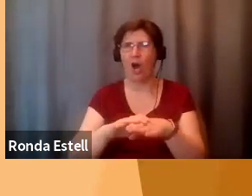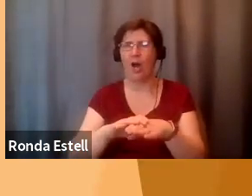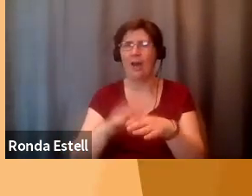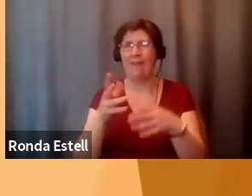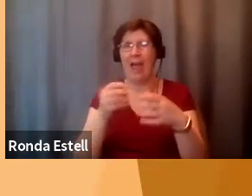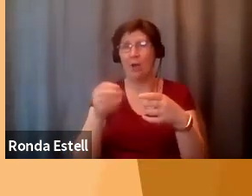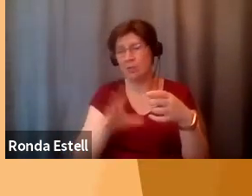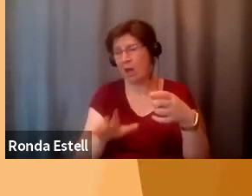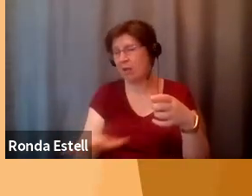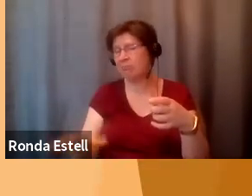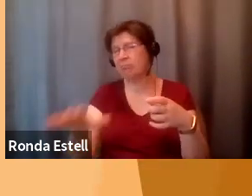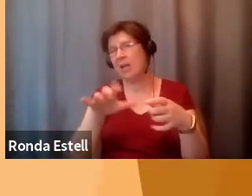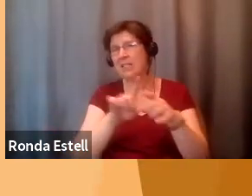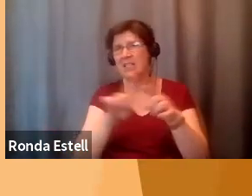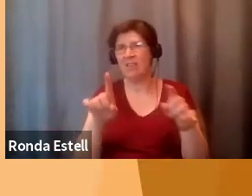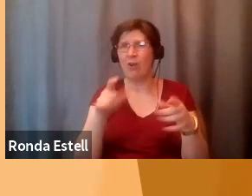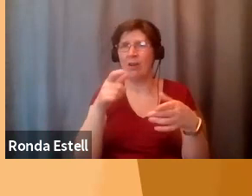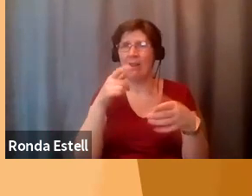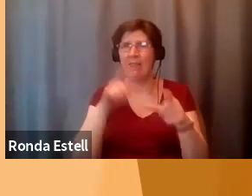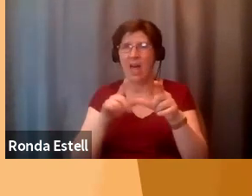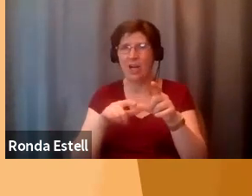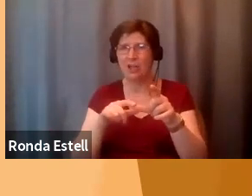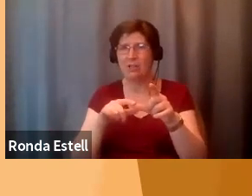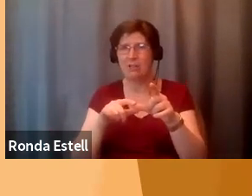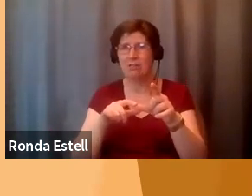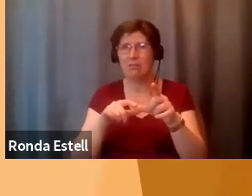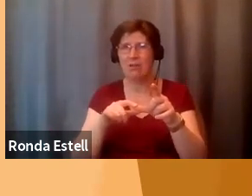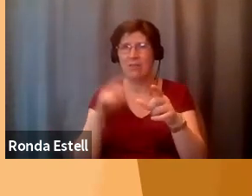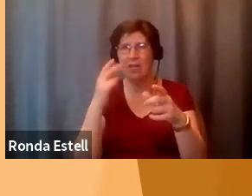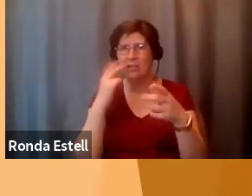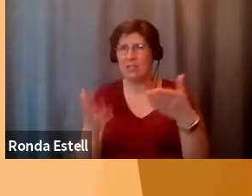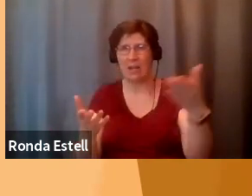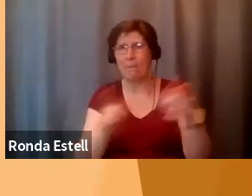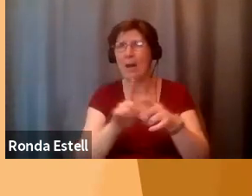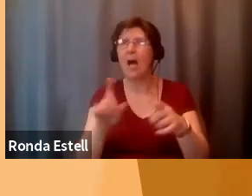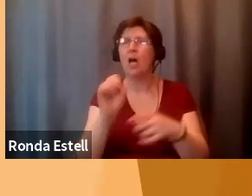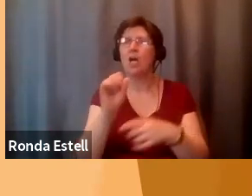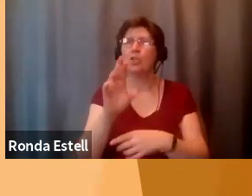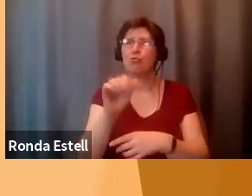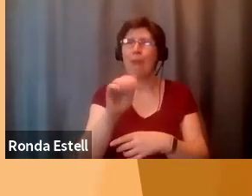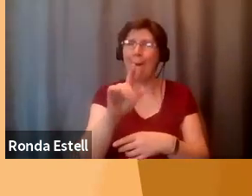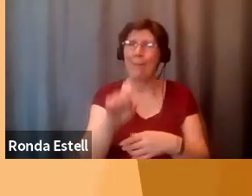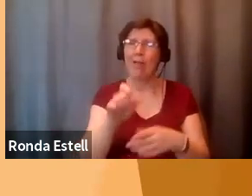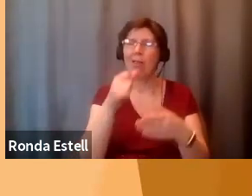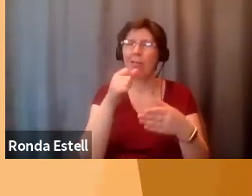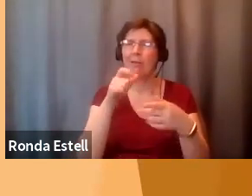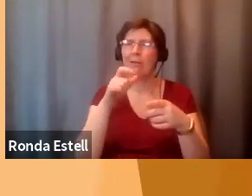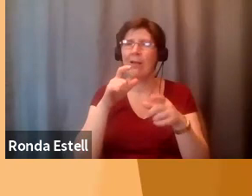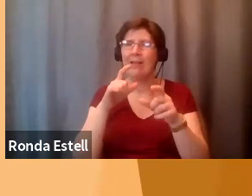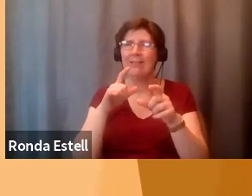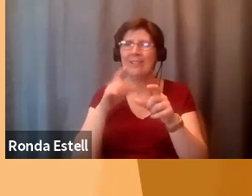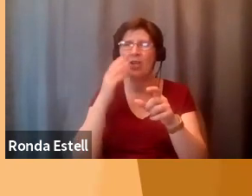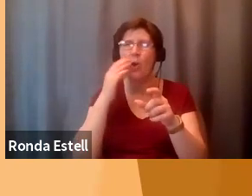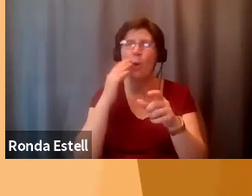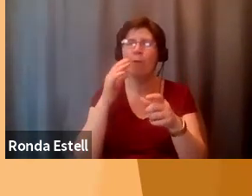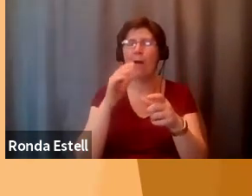outside of that, it just shows other letters facing up. But those are Scrabble letters, and they're like a square,